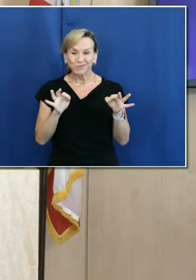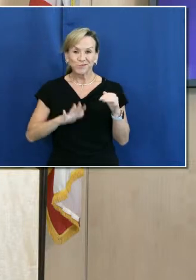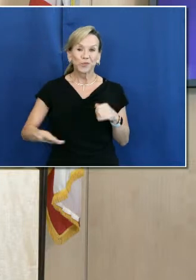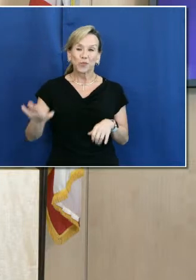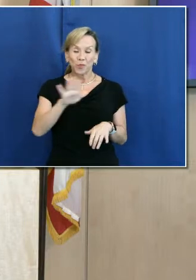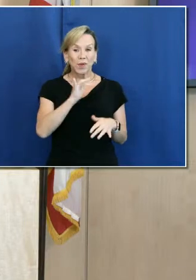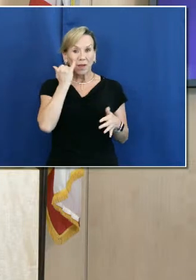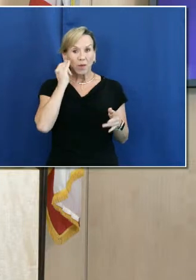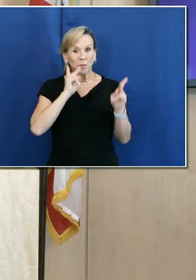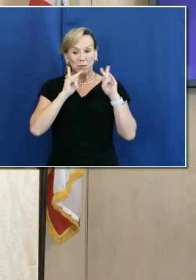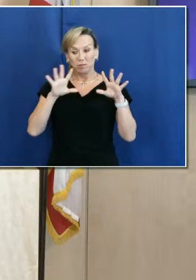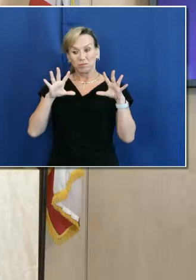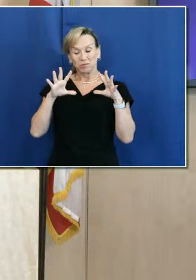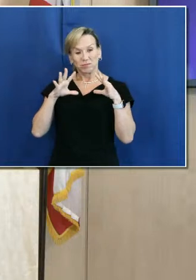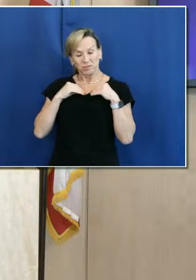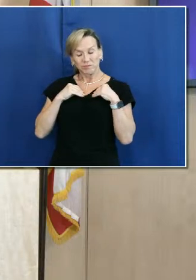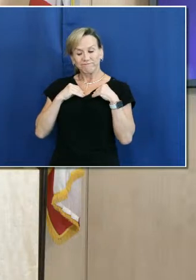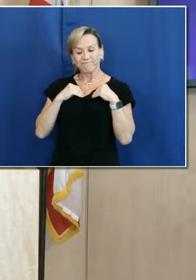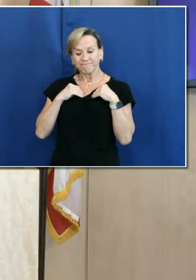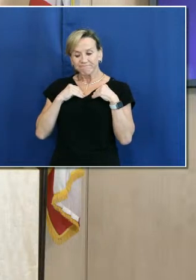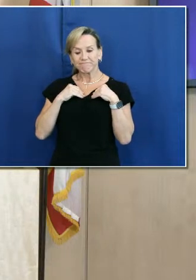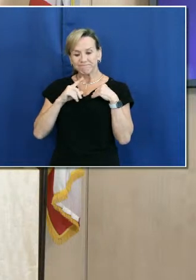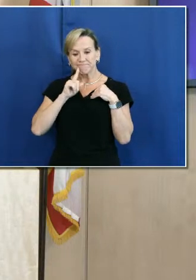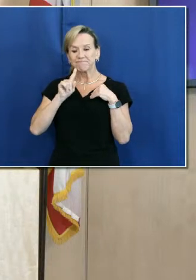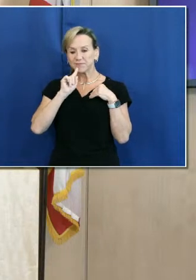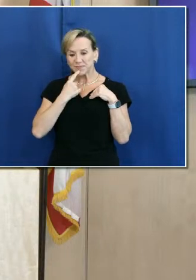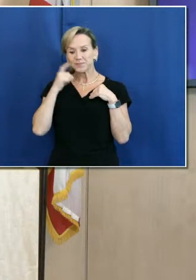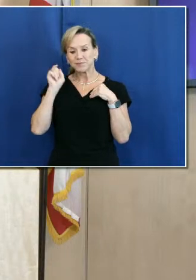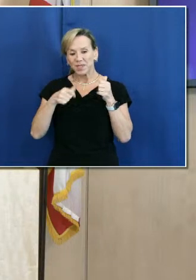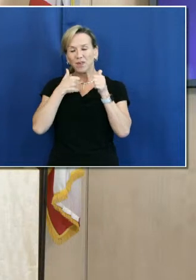this seriously. We know that the